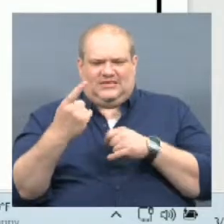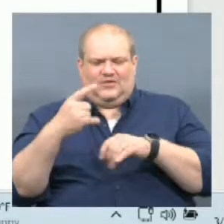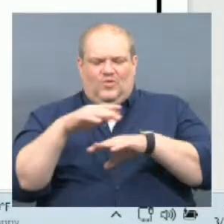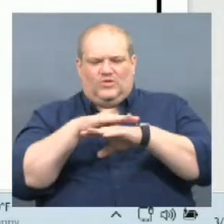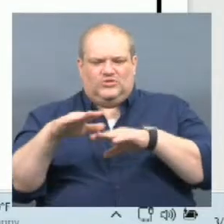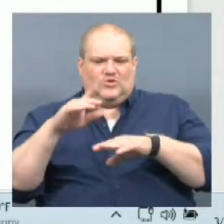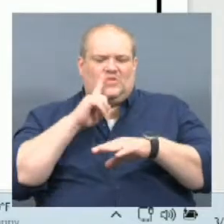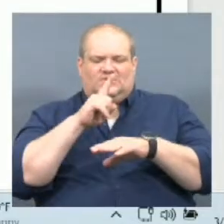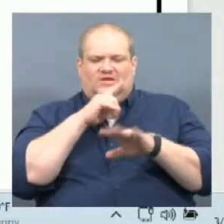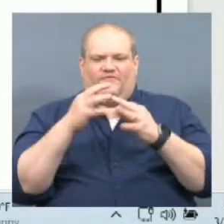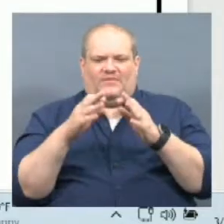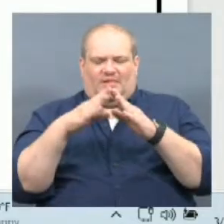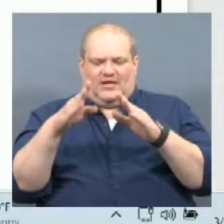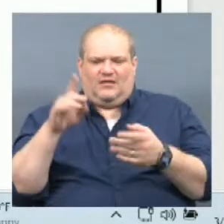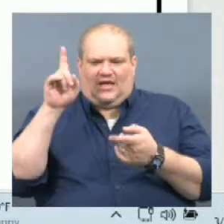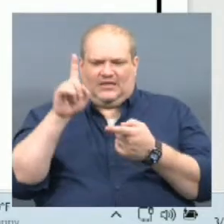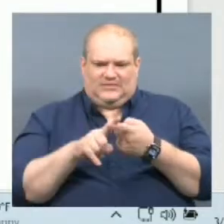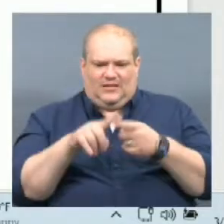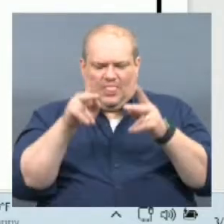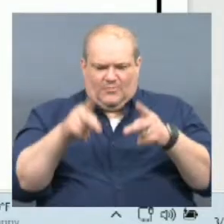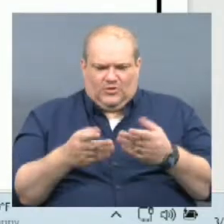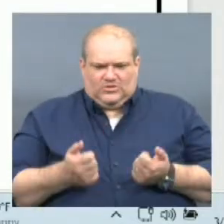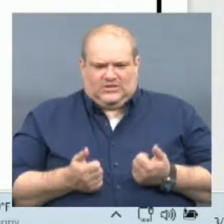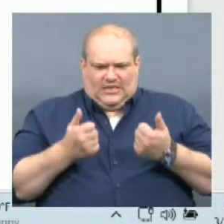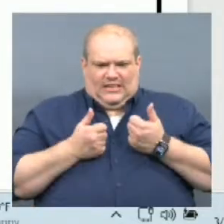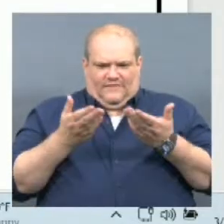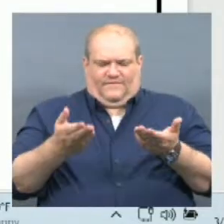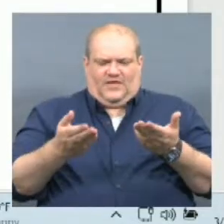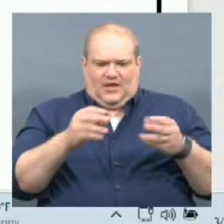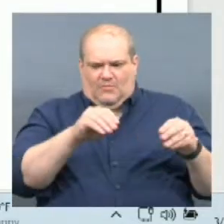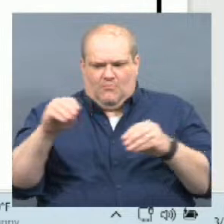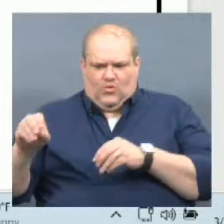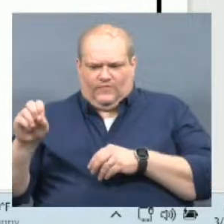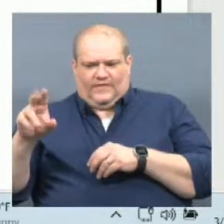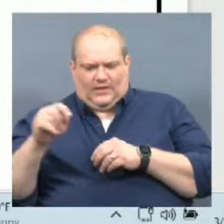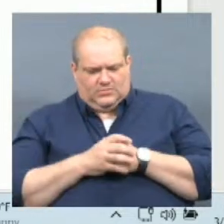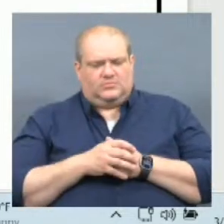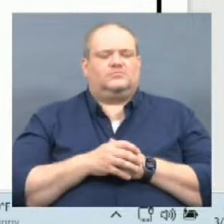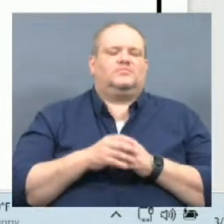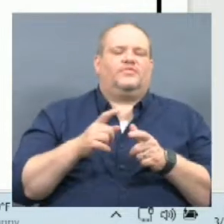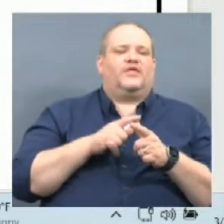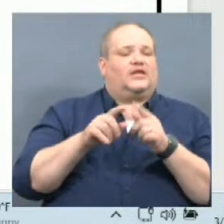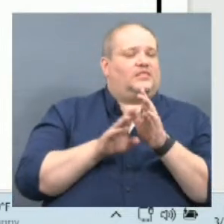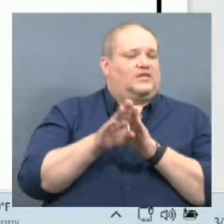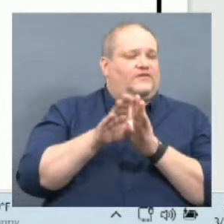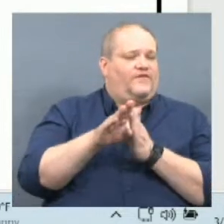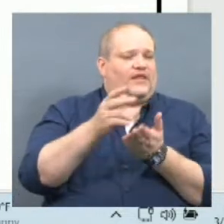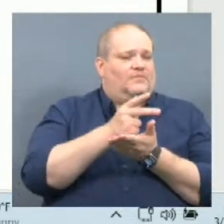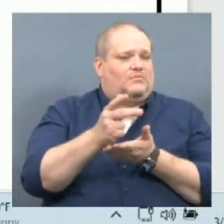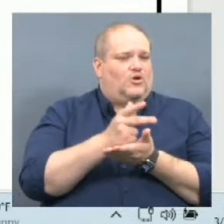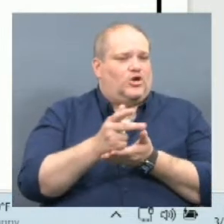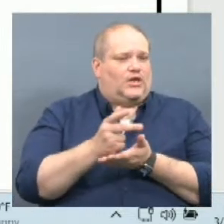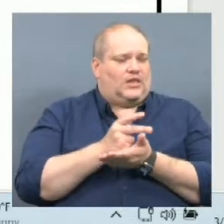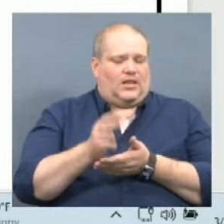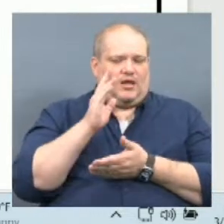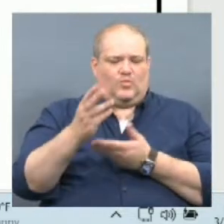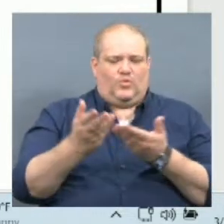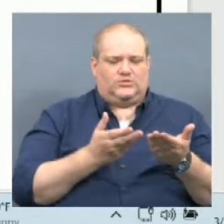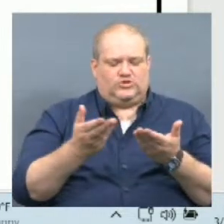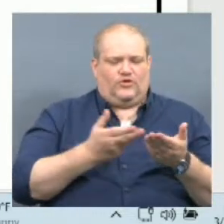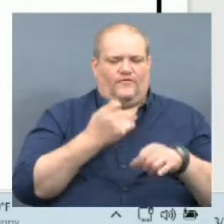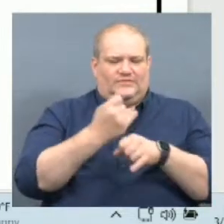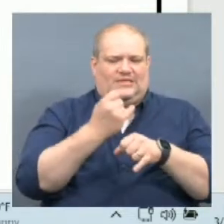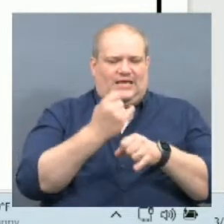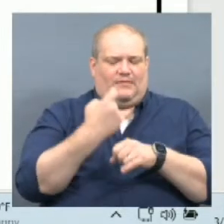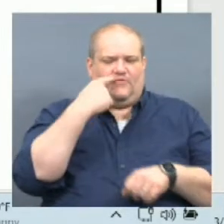single-family residence will exist until the tenant who lives there no longer occupies the residence. The development of a parking lot will service the campus